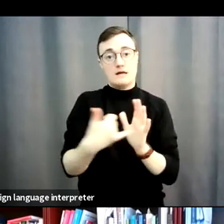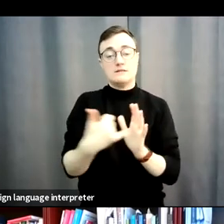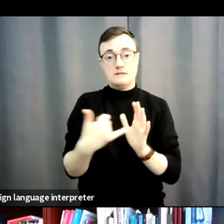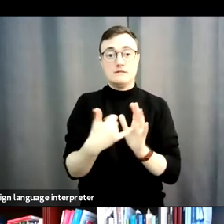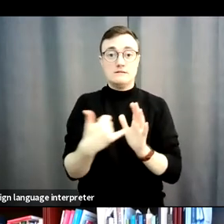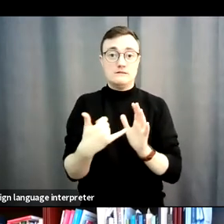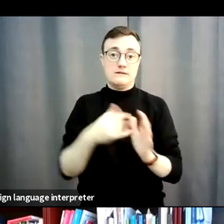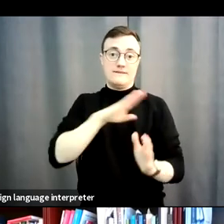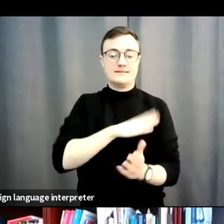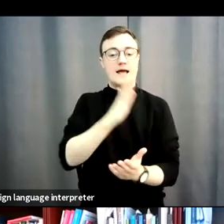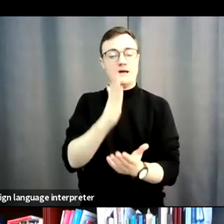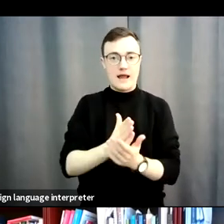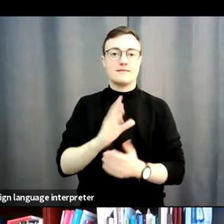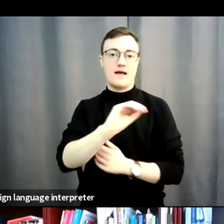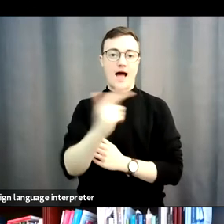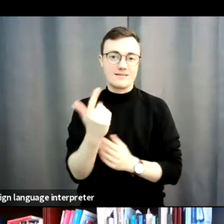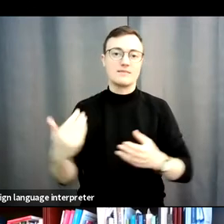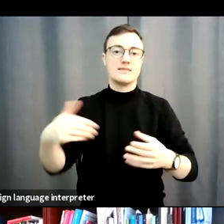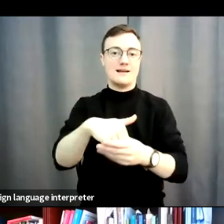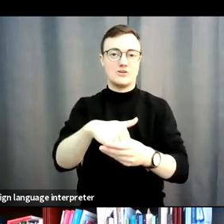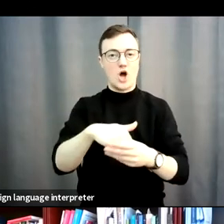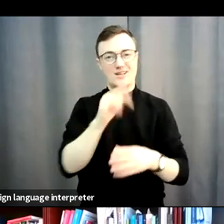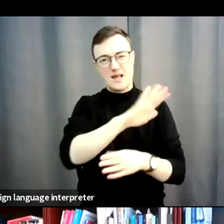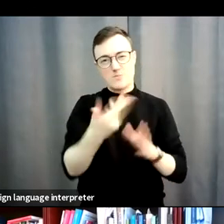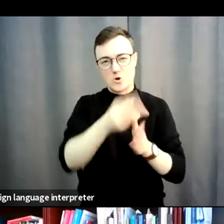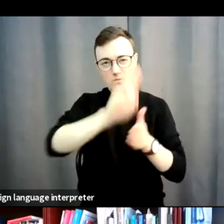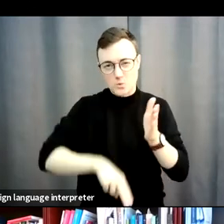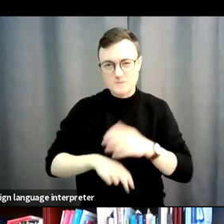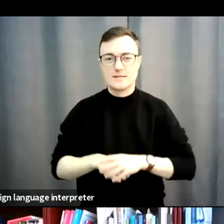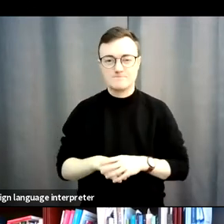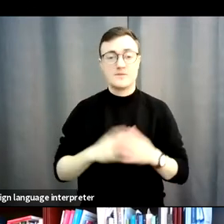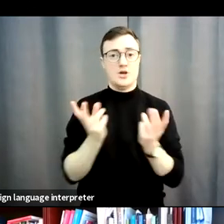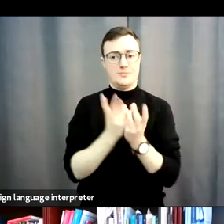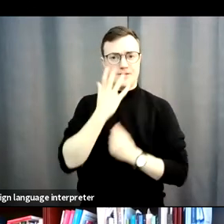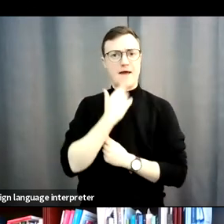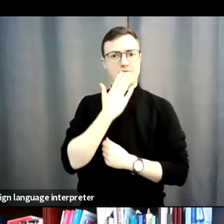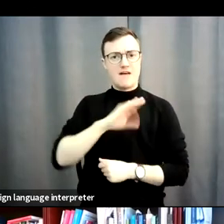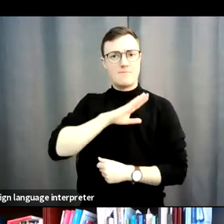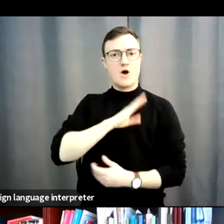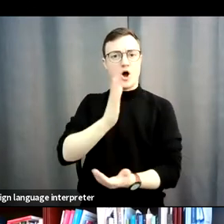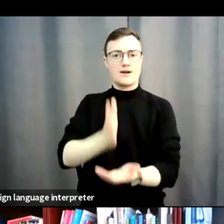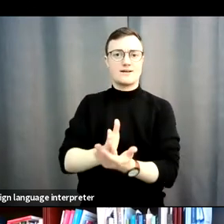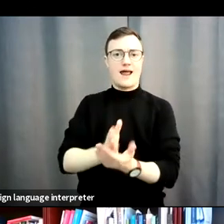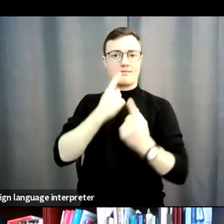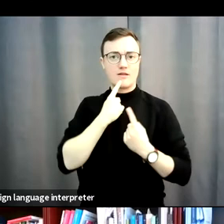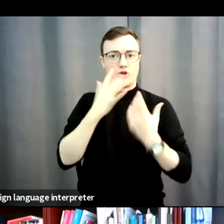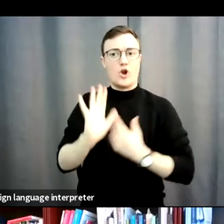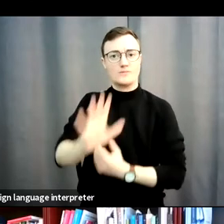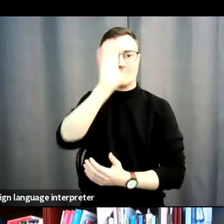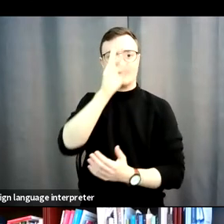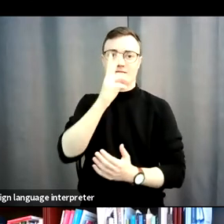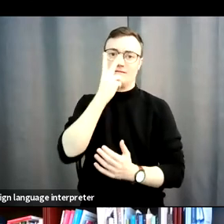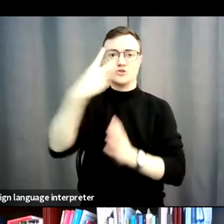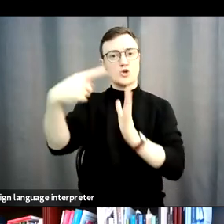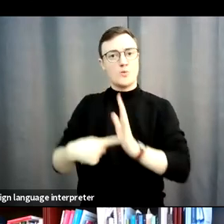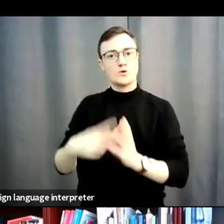participation. So who has the right to express views? Well, all children have the right to express views. And the need